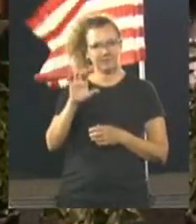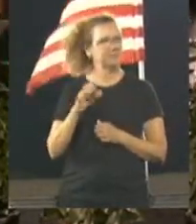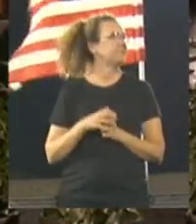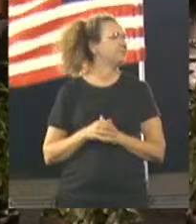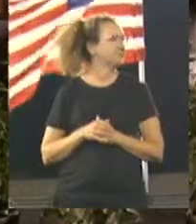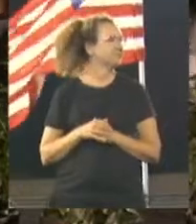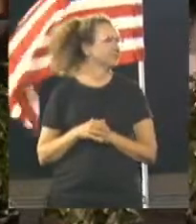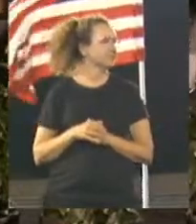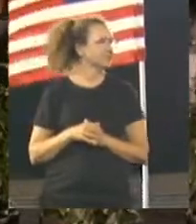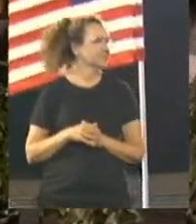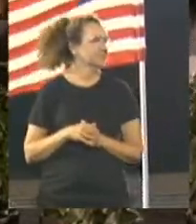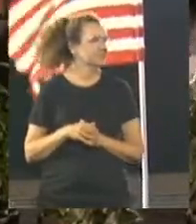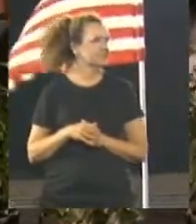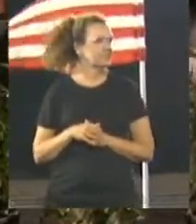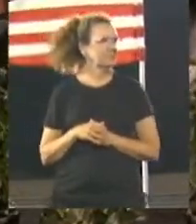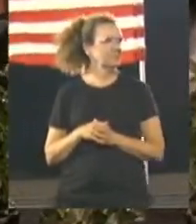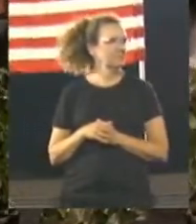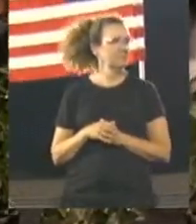College.